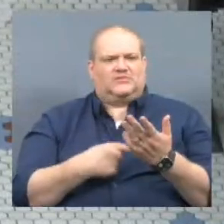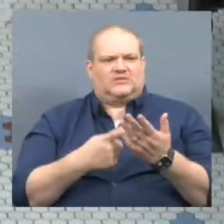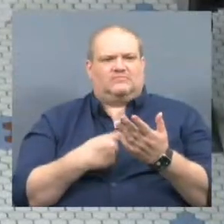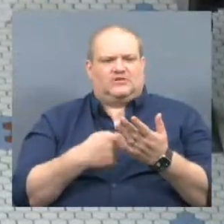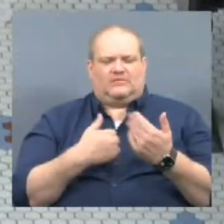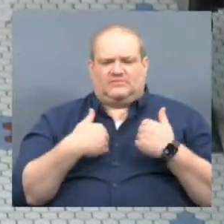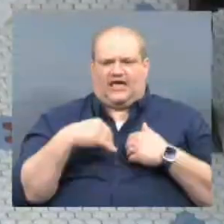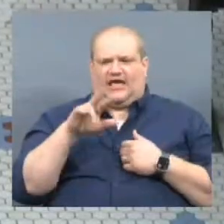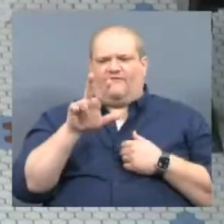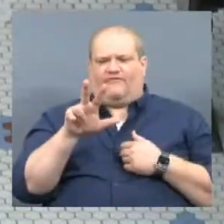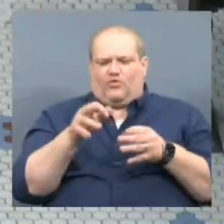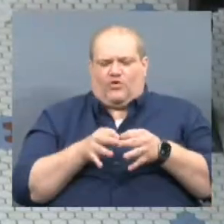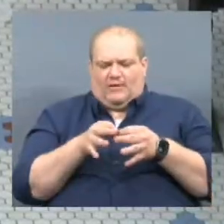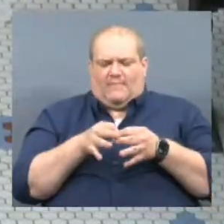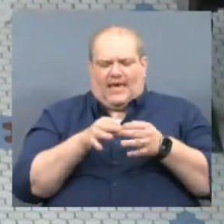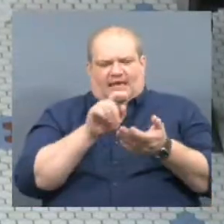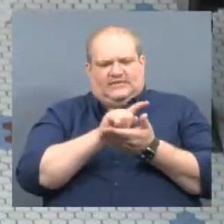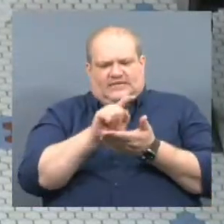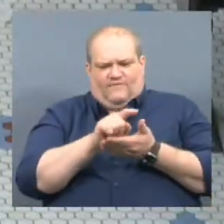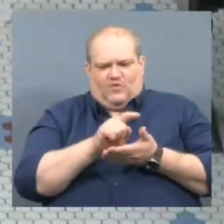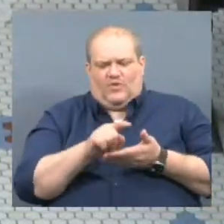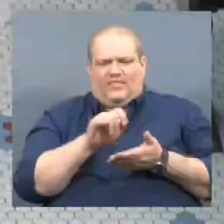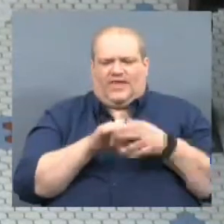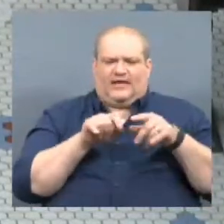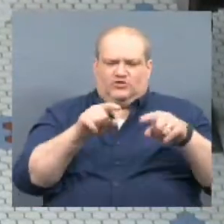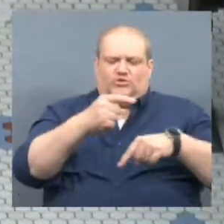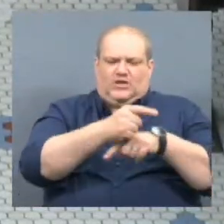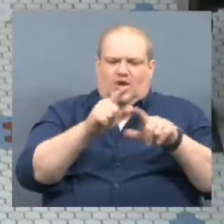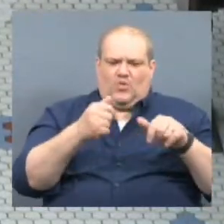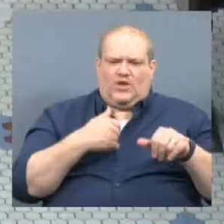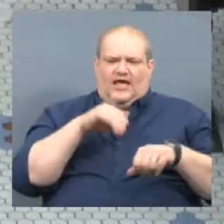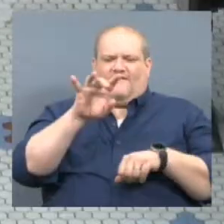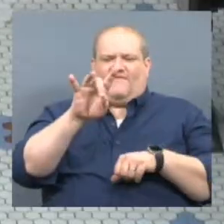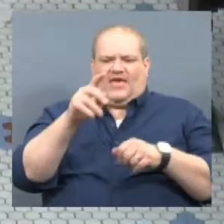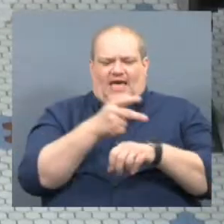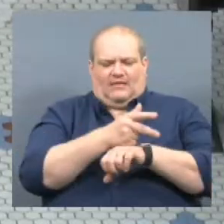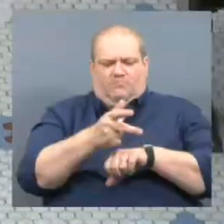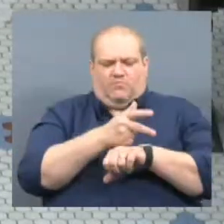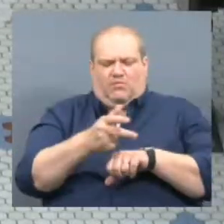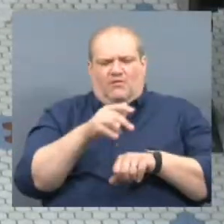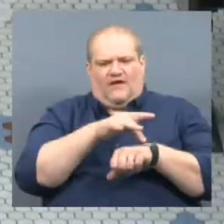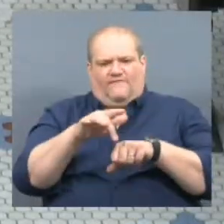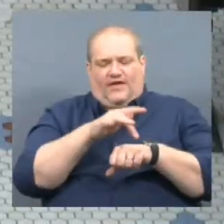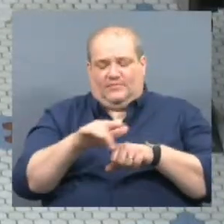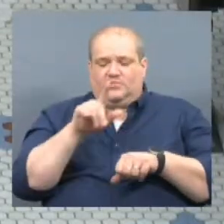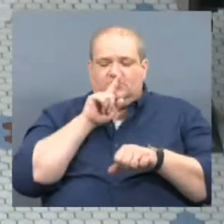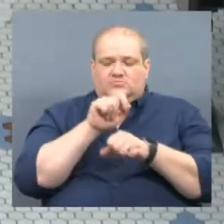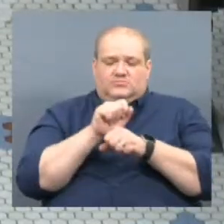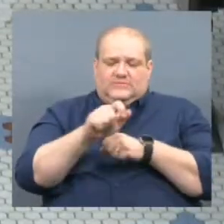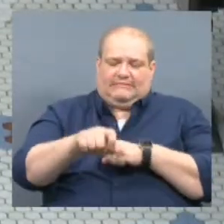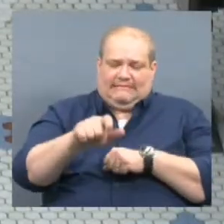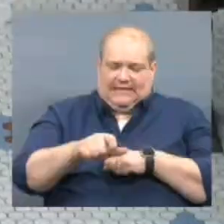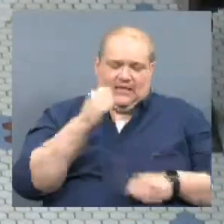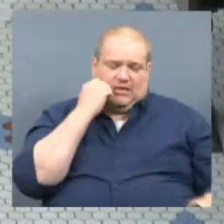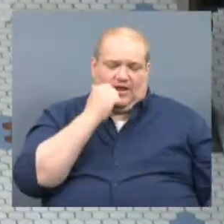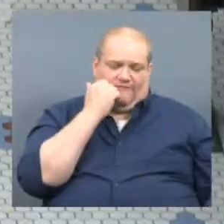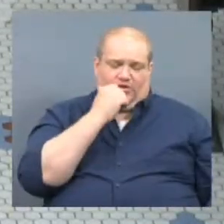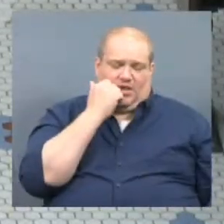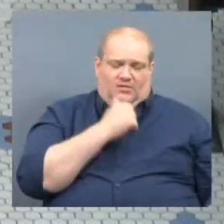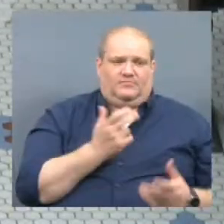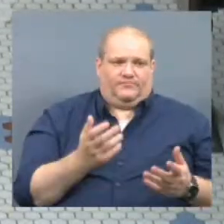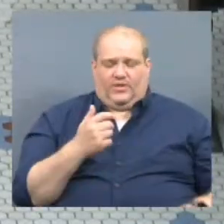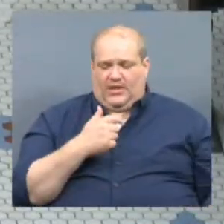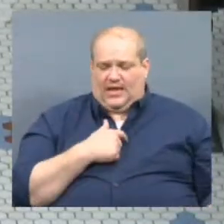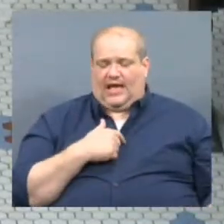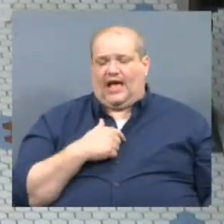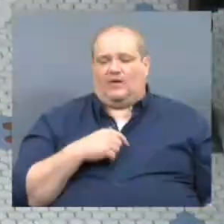3 masses in a week. Those are during the day when there are 8 spots available. There is definitely a need on a daily basis.